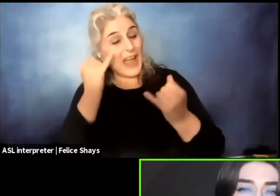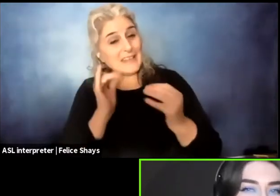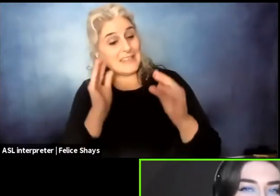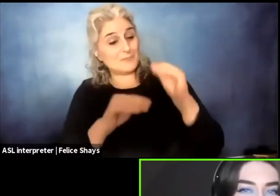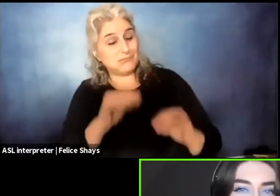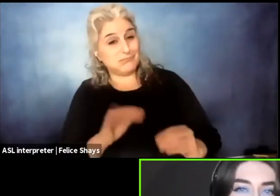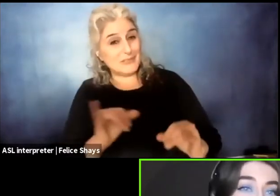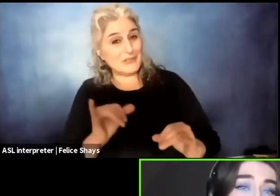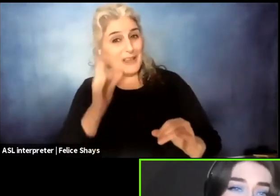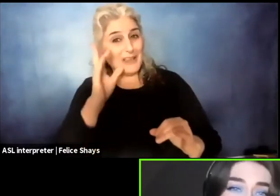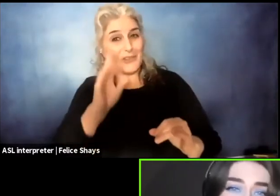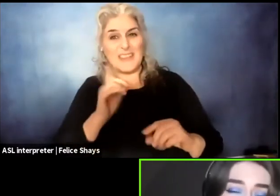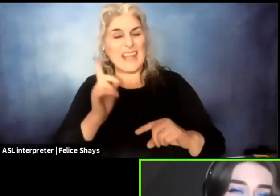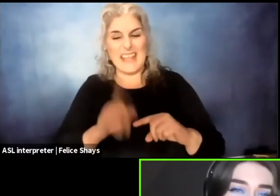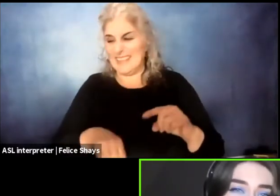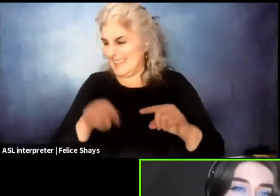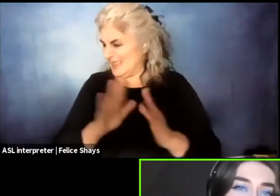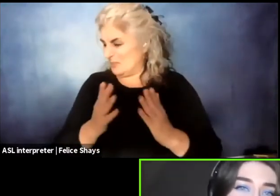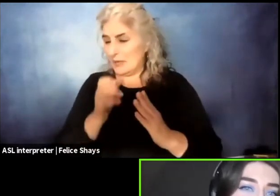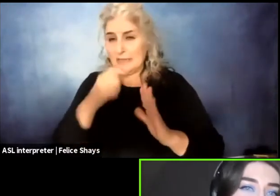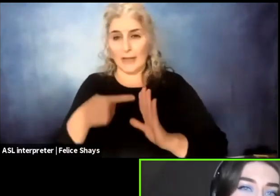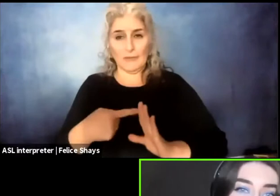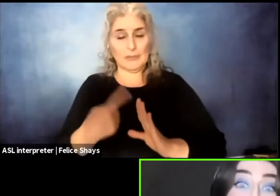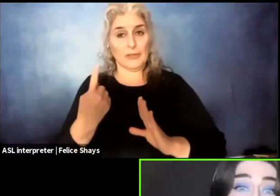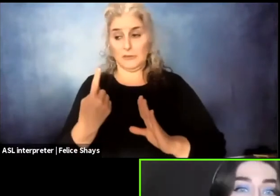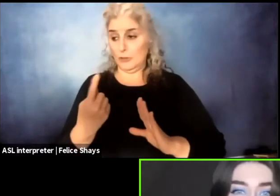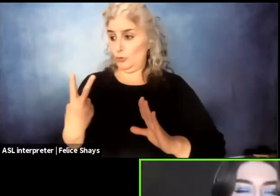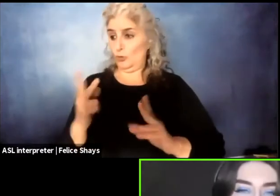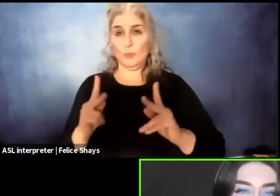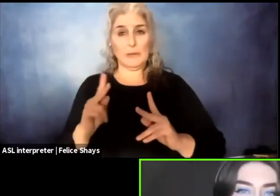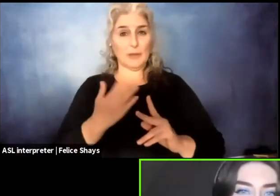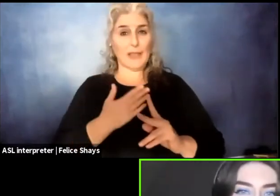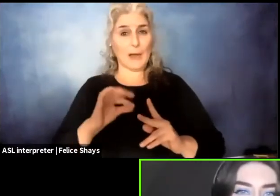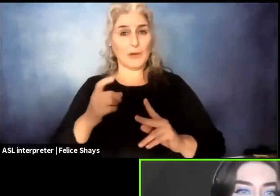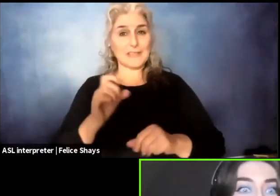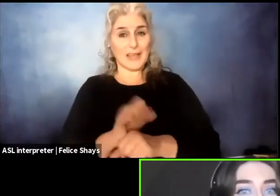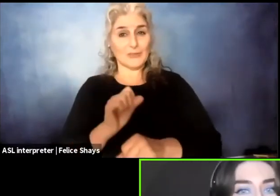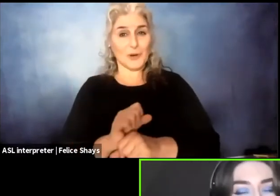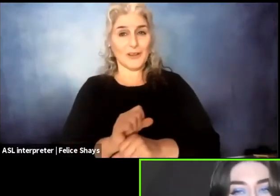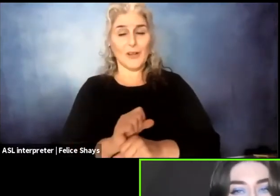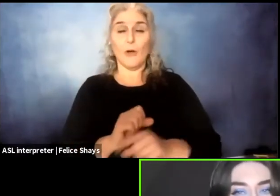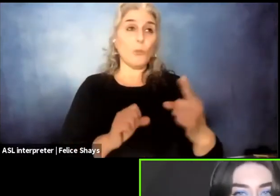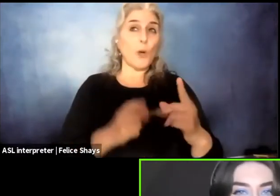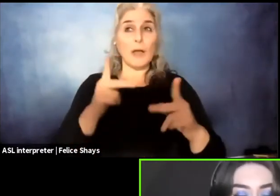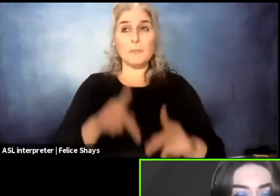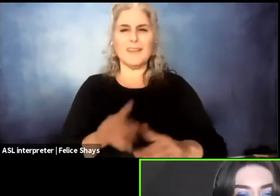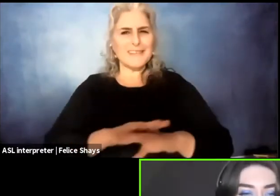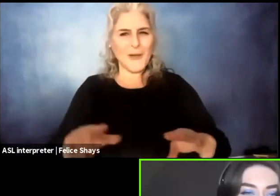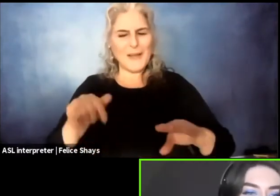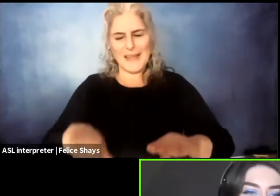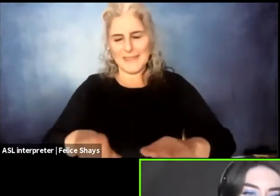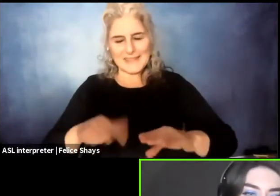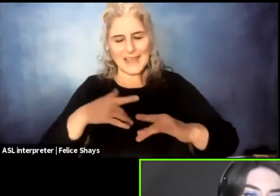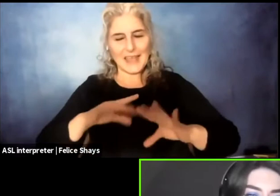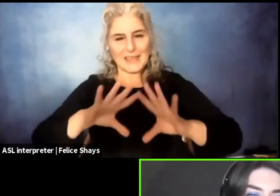just be about two sex workers. It can't just be about one collective. It's a global movement, and there's a lot to say. There's a lot of